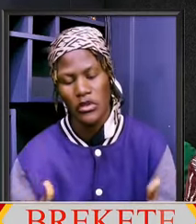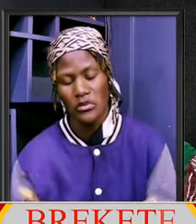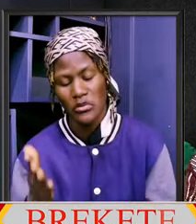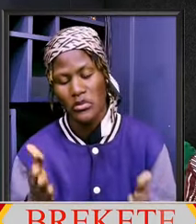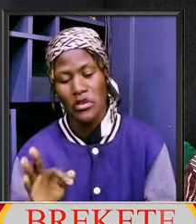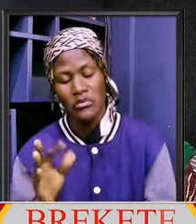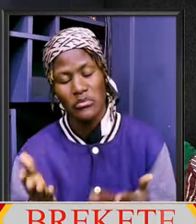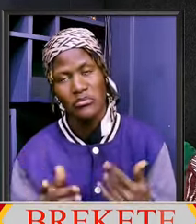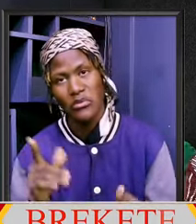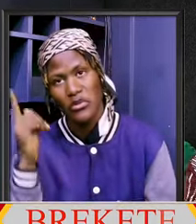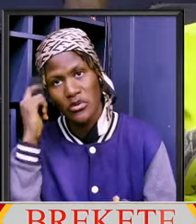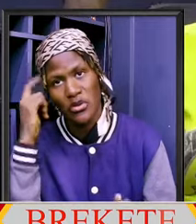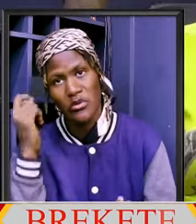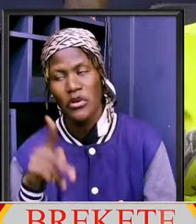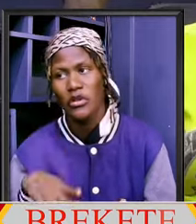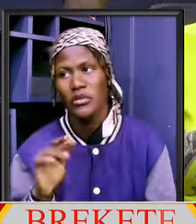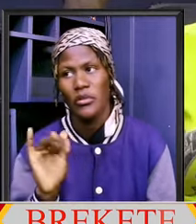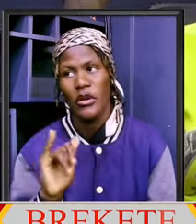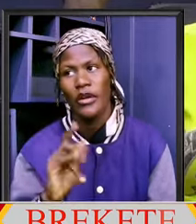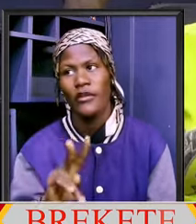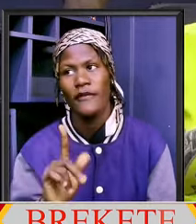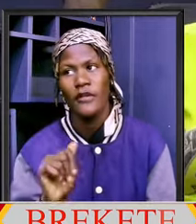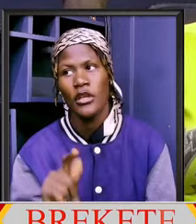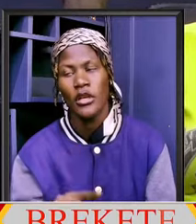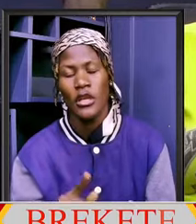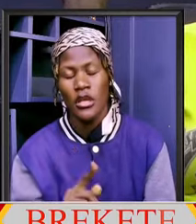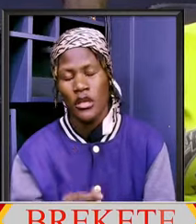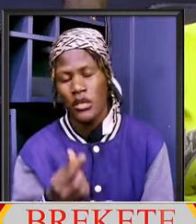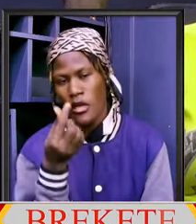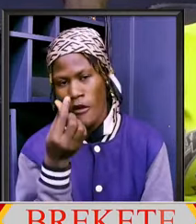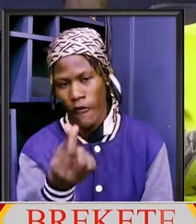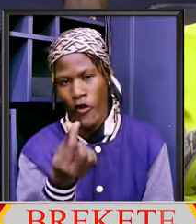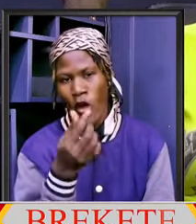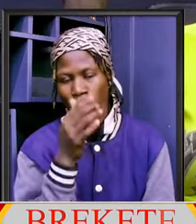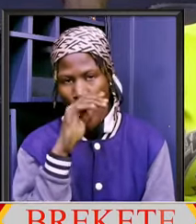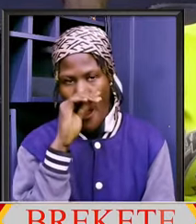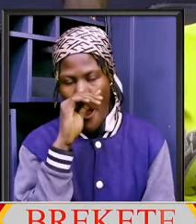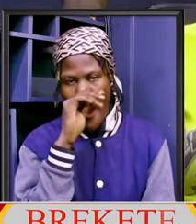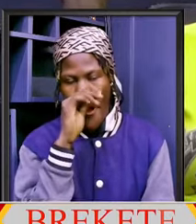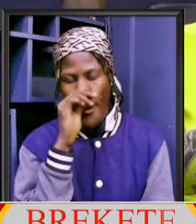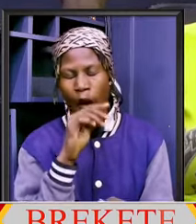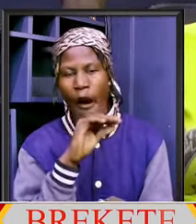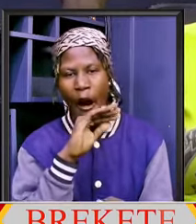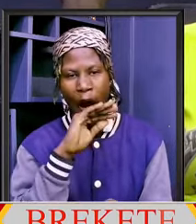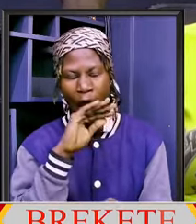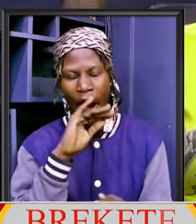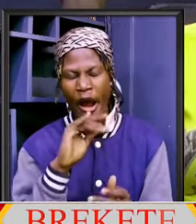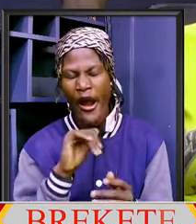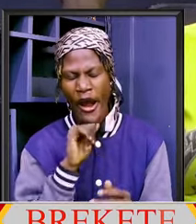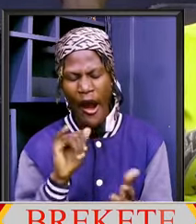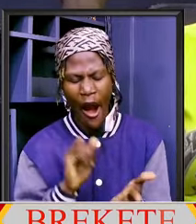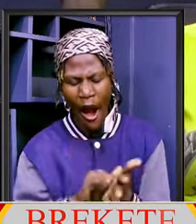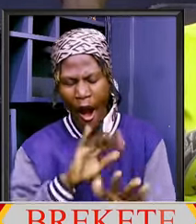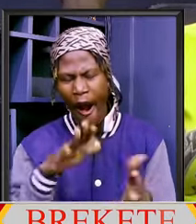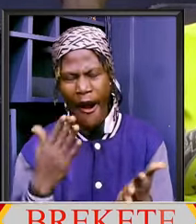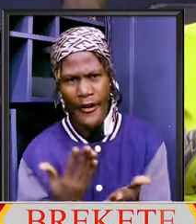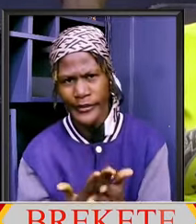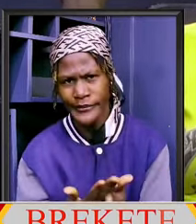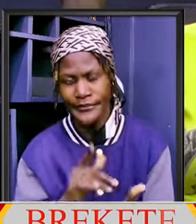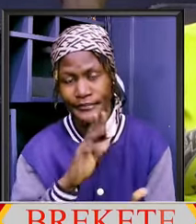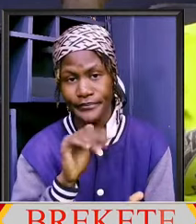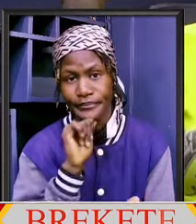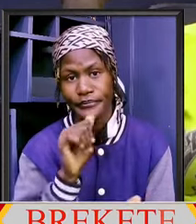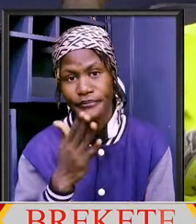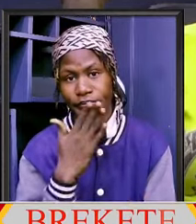the private, but this na few. Not be say others no good though.